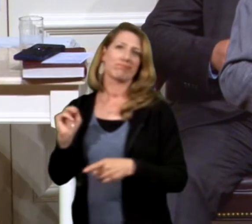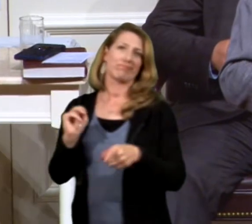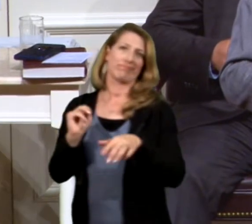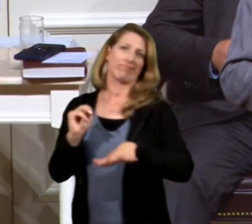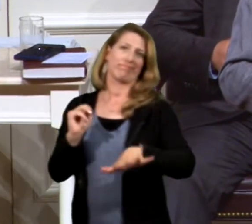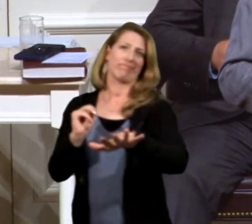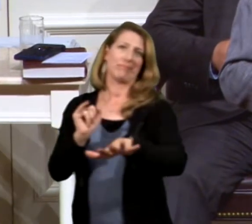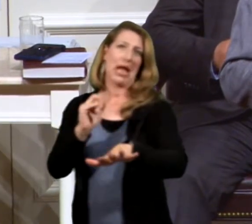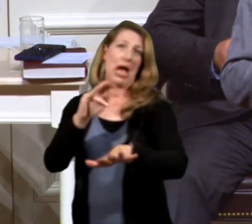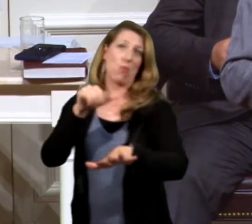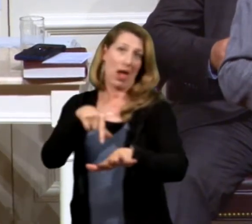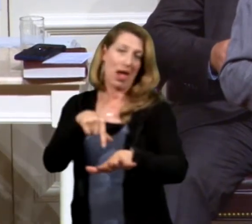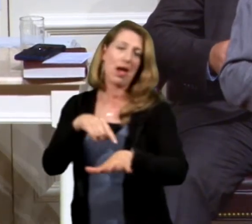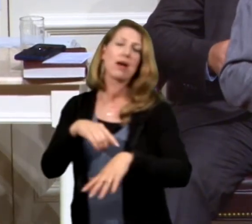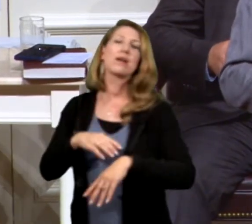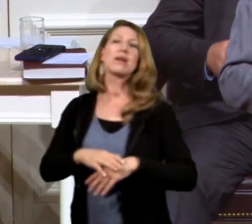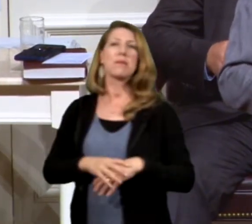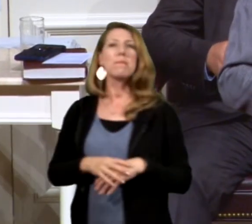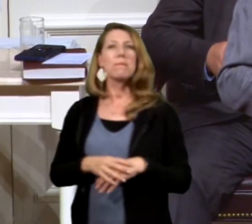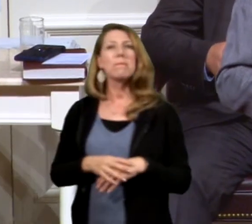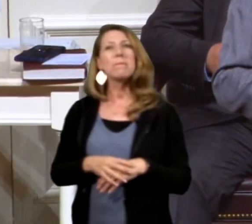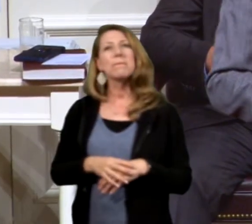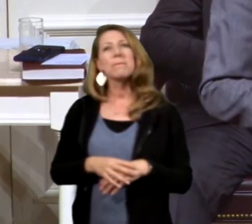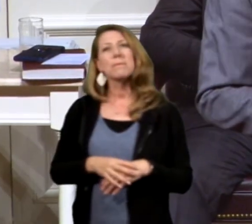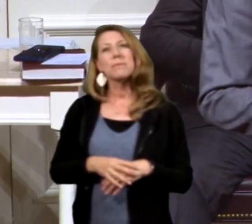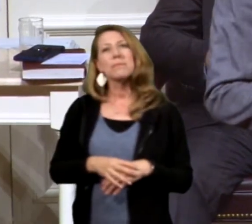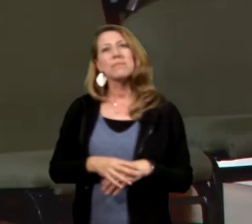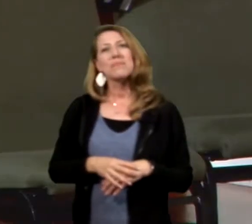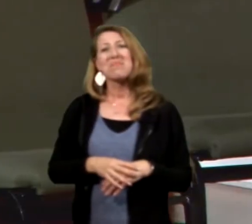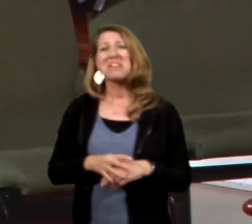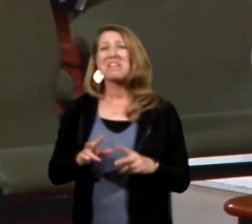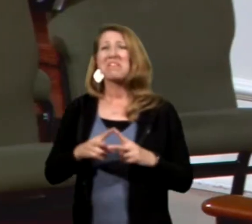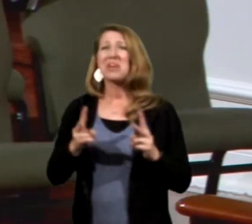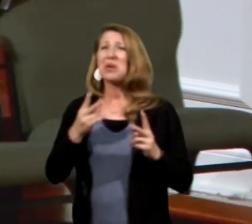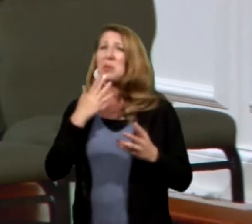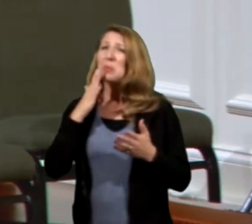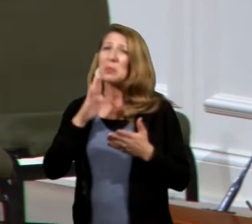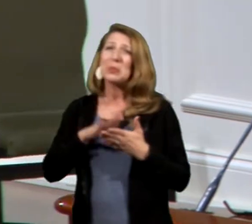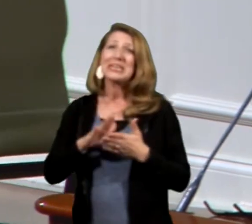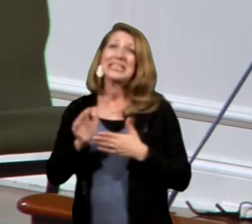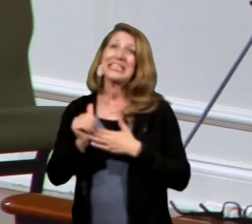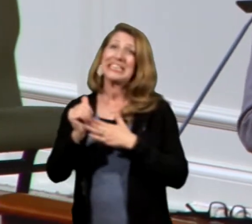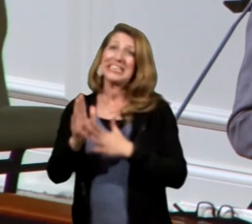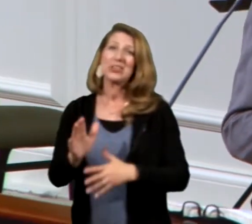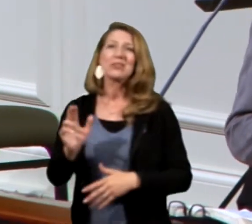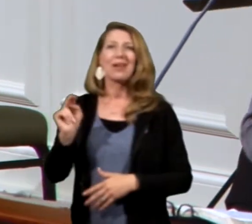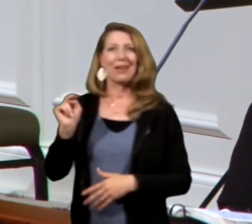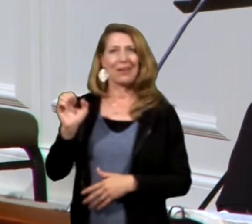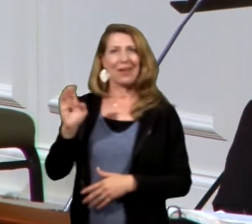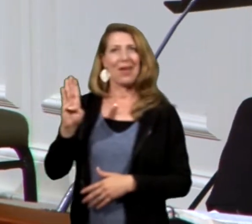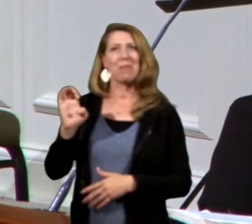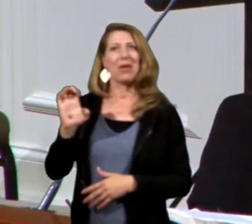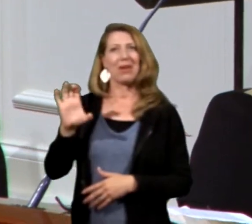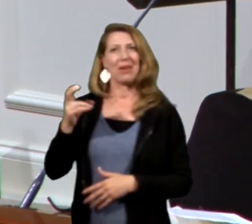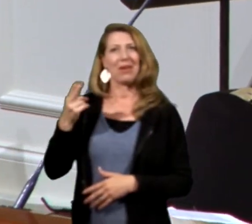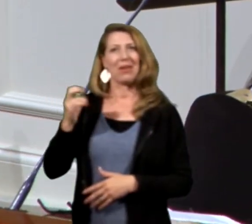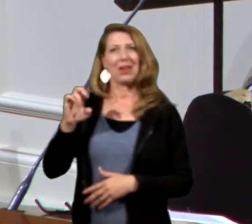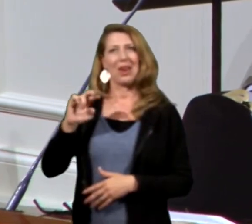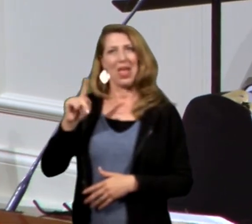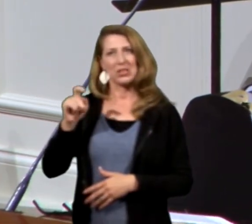that area there. But we do have very wicked leaders there. Nebuchadnezzar probably came to know